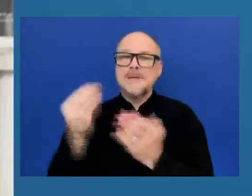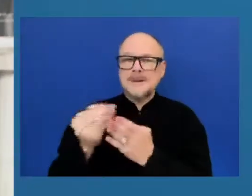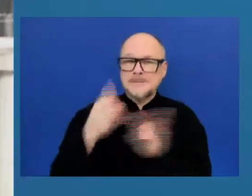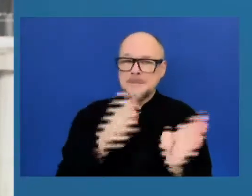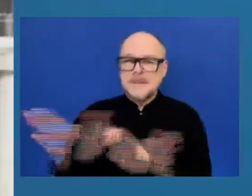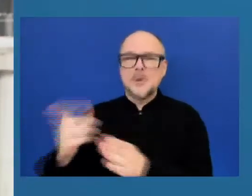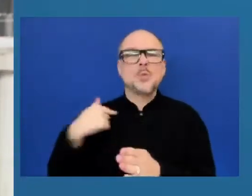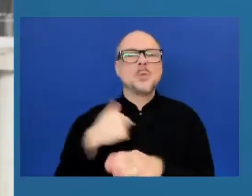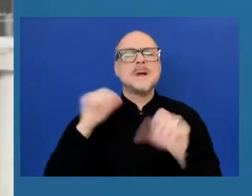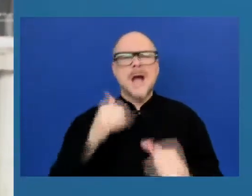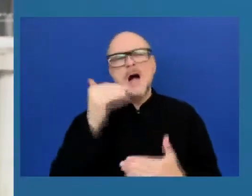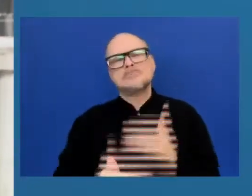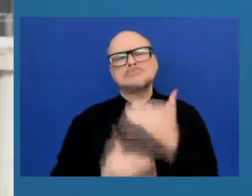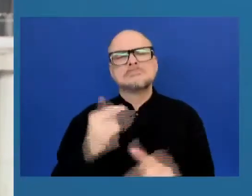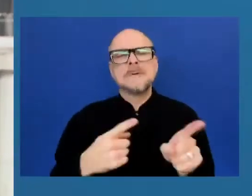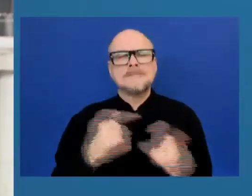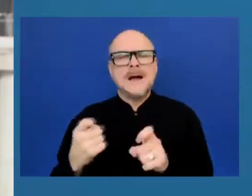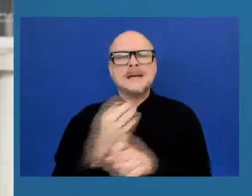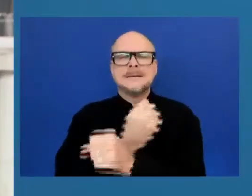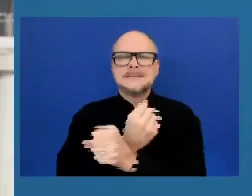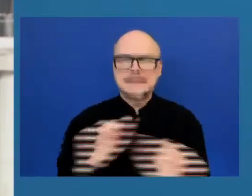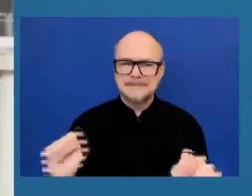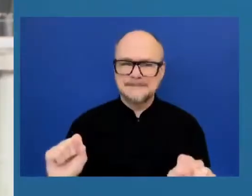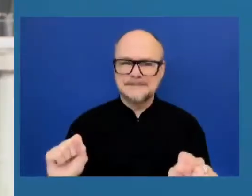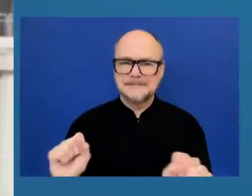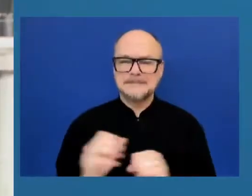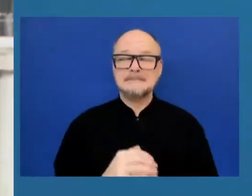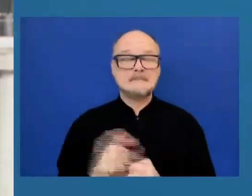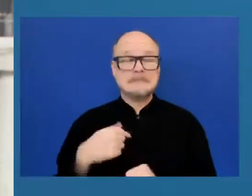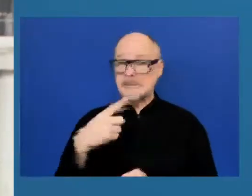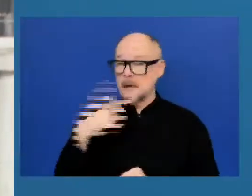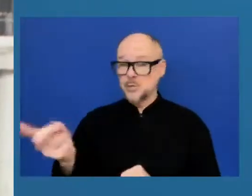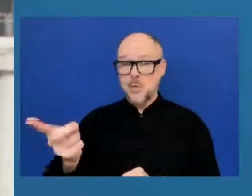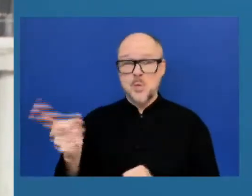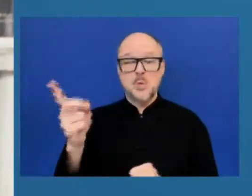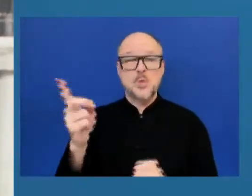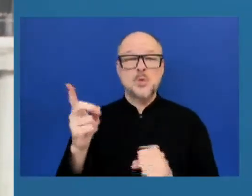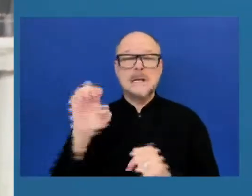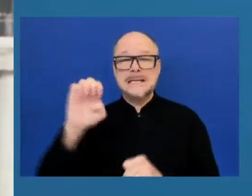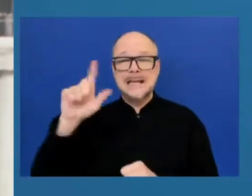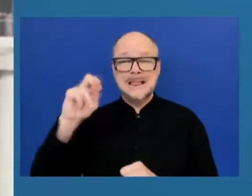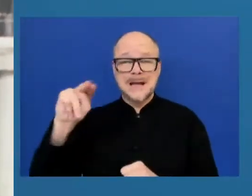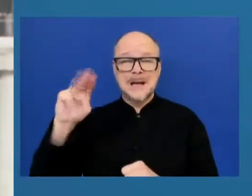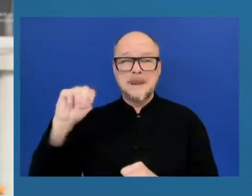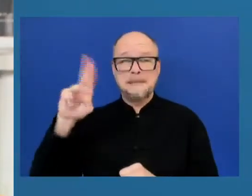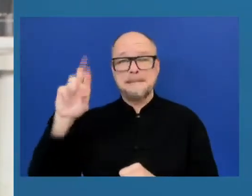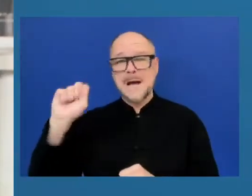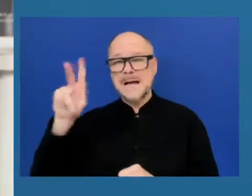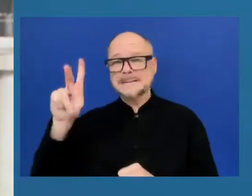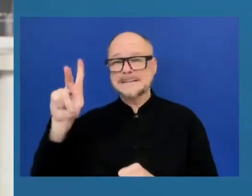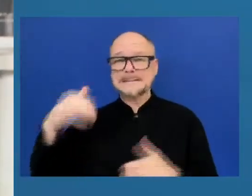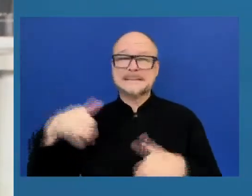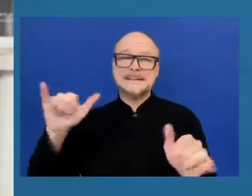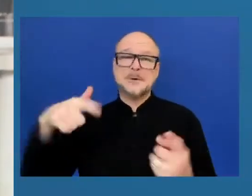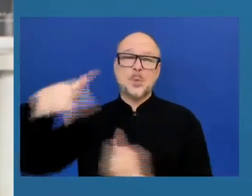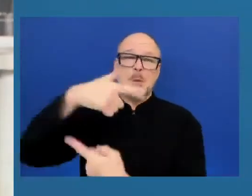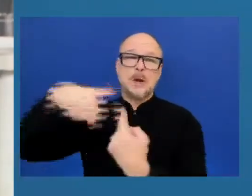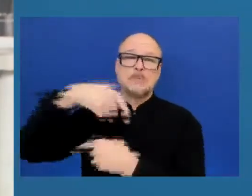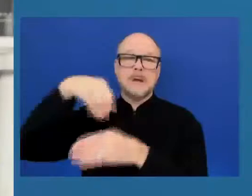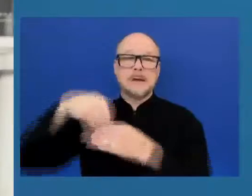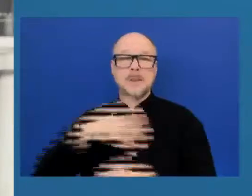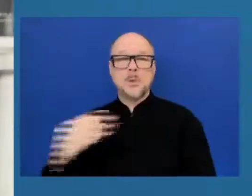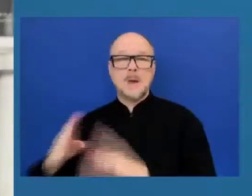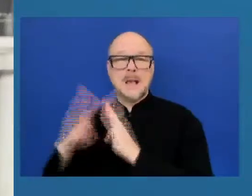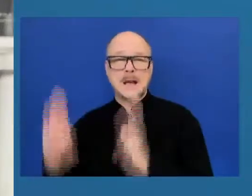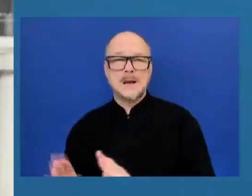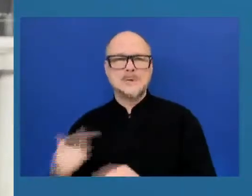both affordably and safely. And I said, this is when Elon Musk was still wandering around the White House. I said,